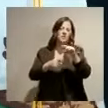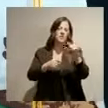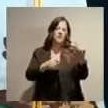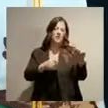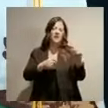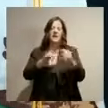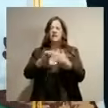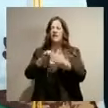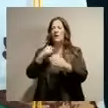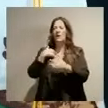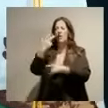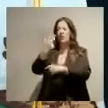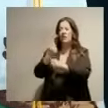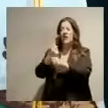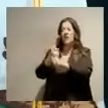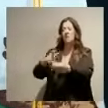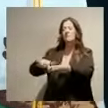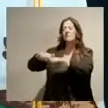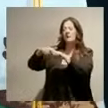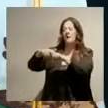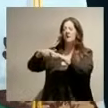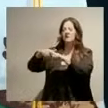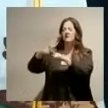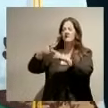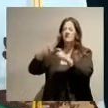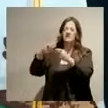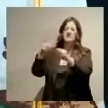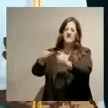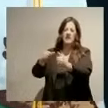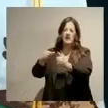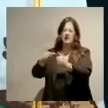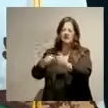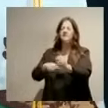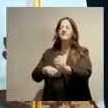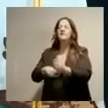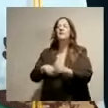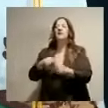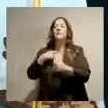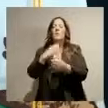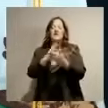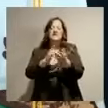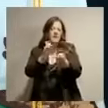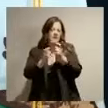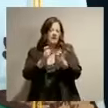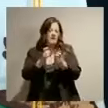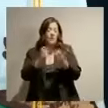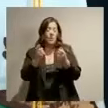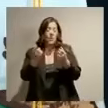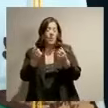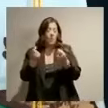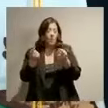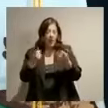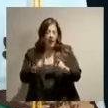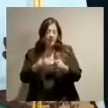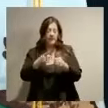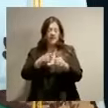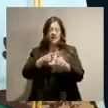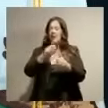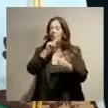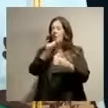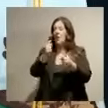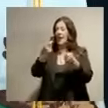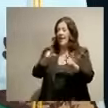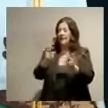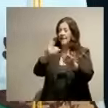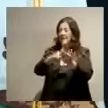three-year pause. However, a couple... modifications. Number one, it wouldn't begin until